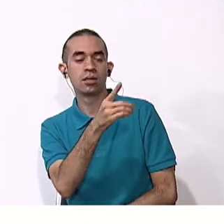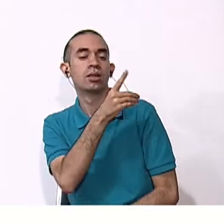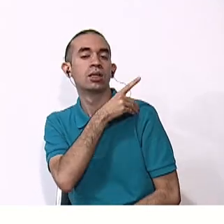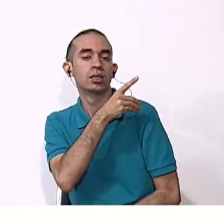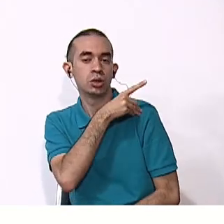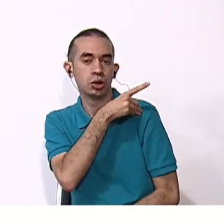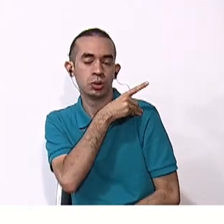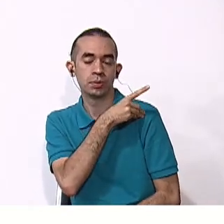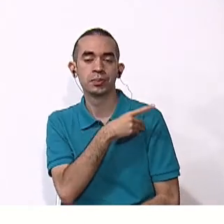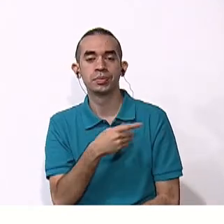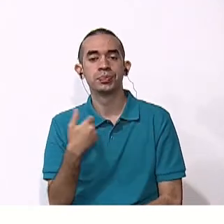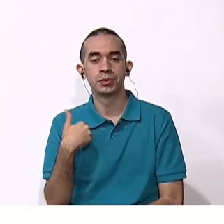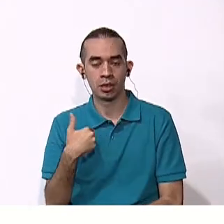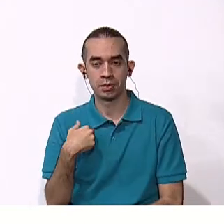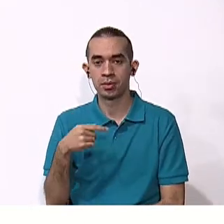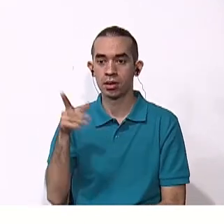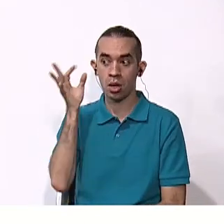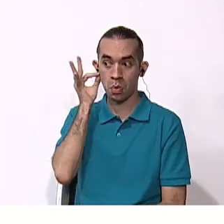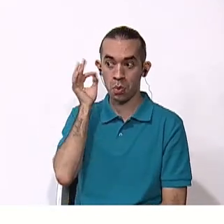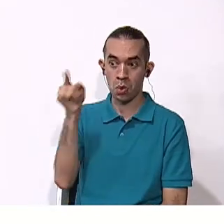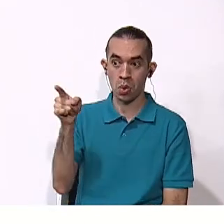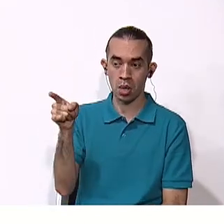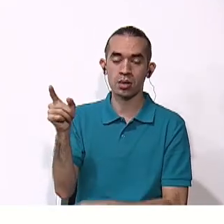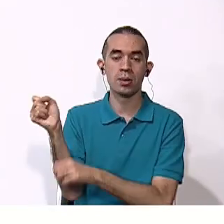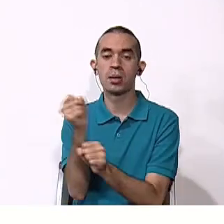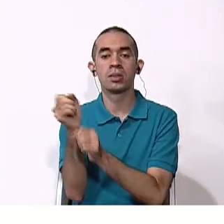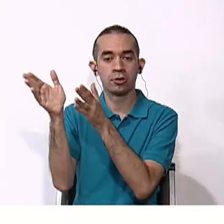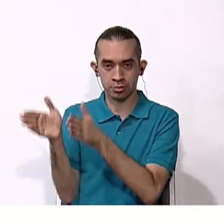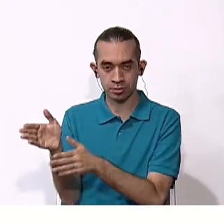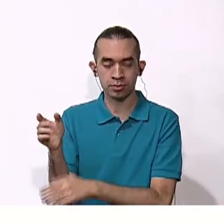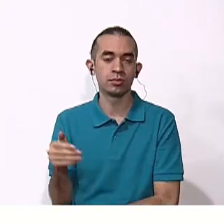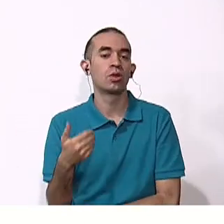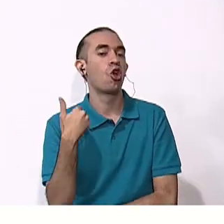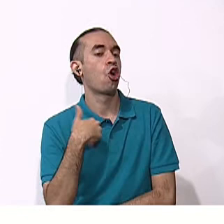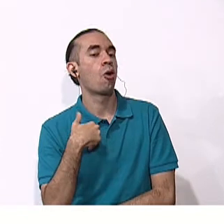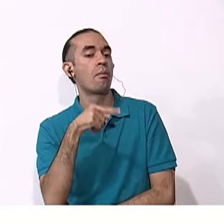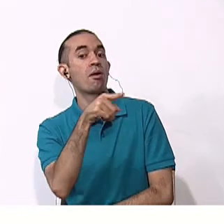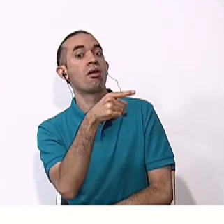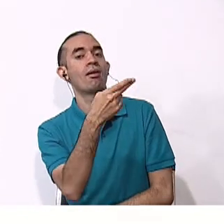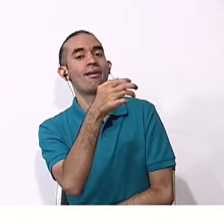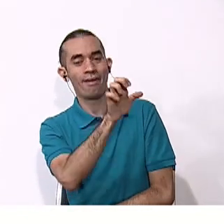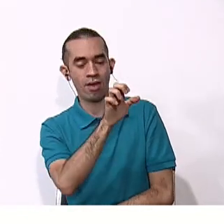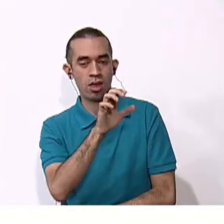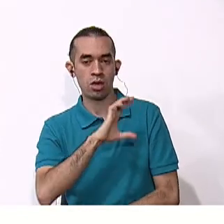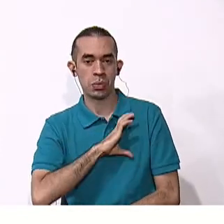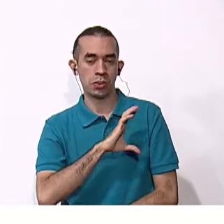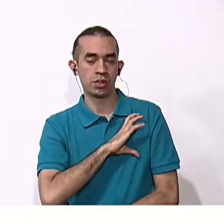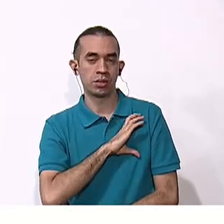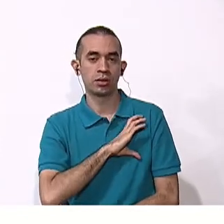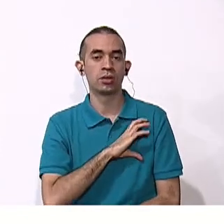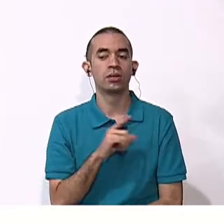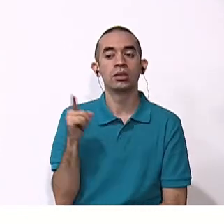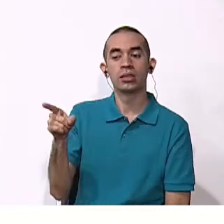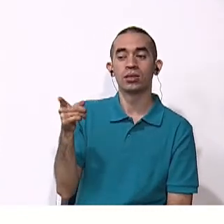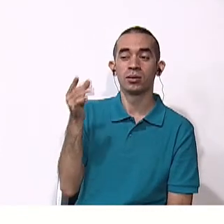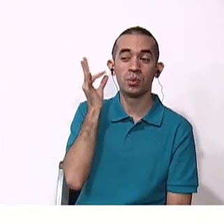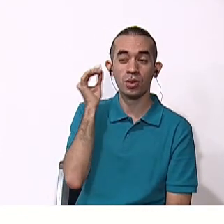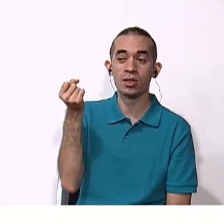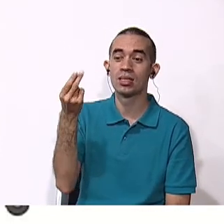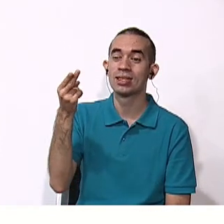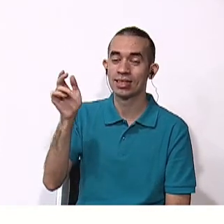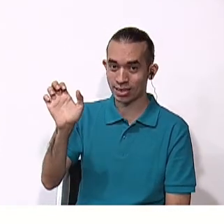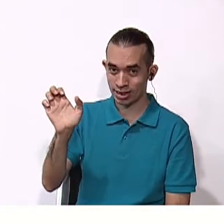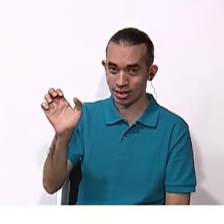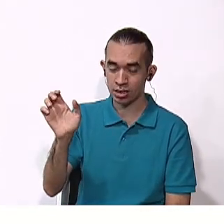principal. She is the janitor. He is the security guard. And she is